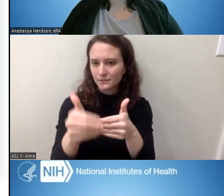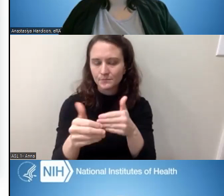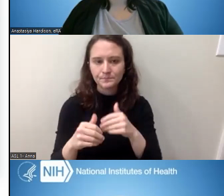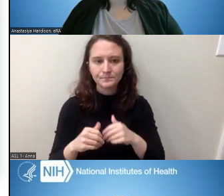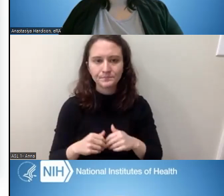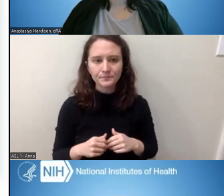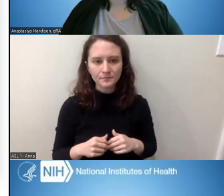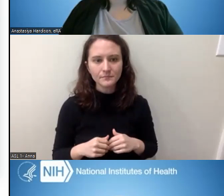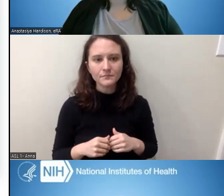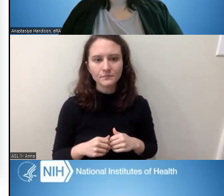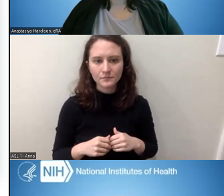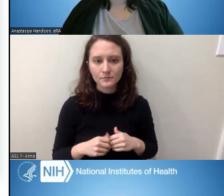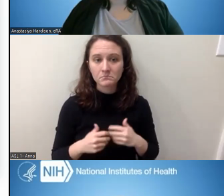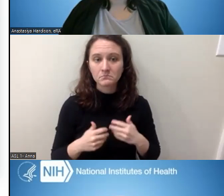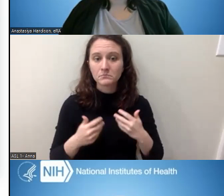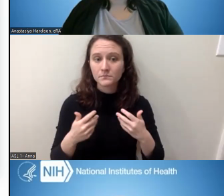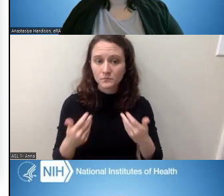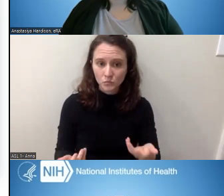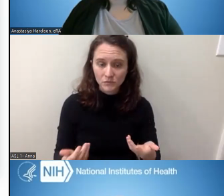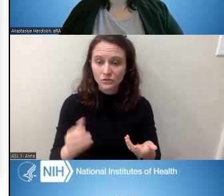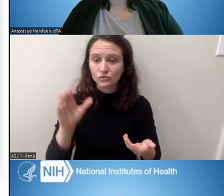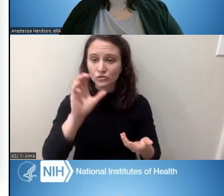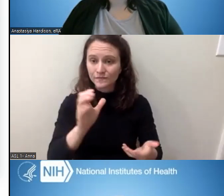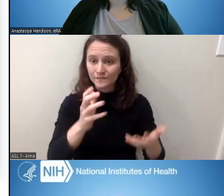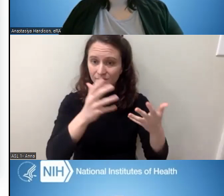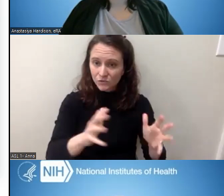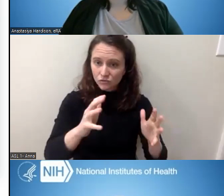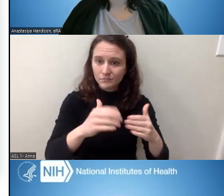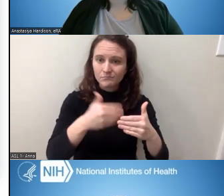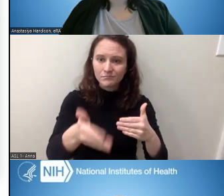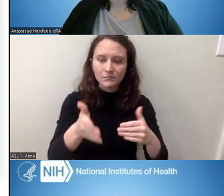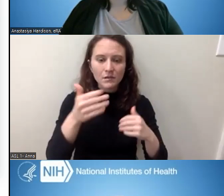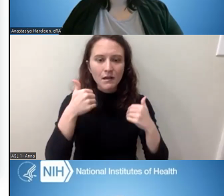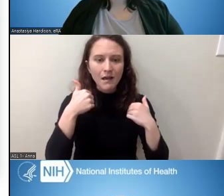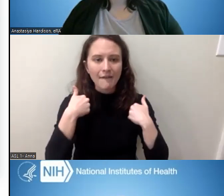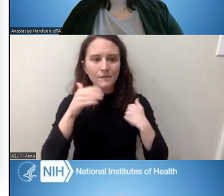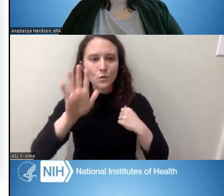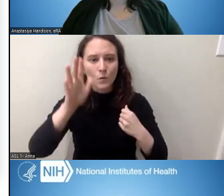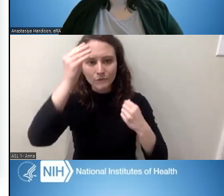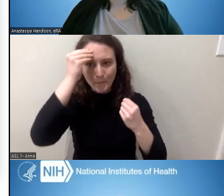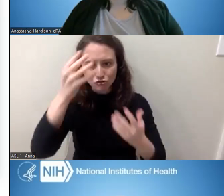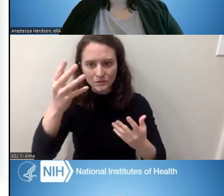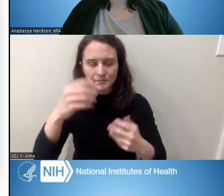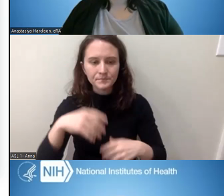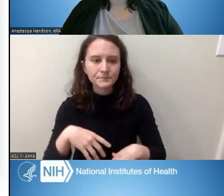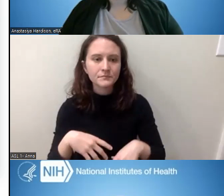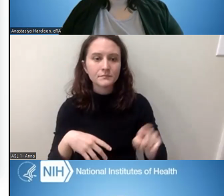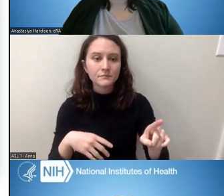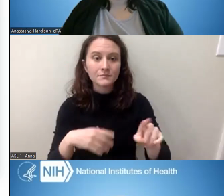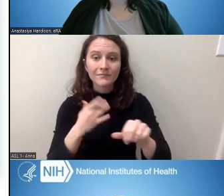After you've performed the search, you'll be presented with your information. Clicking on